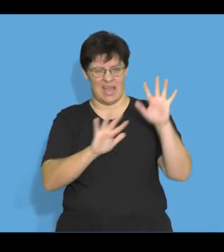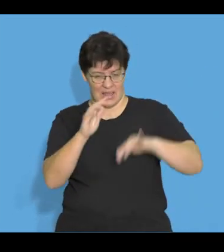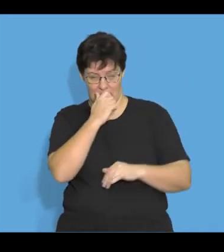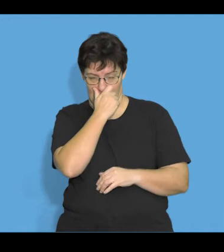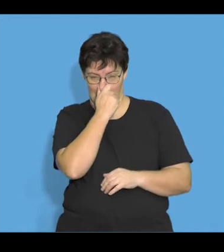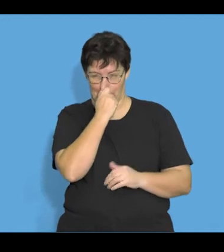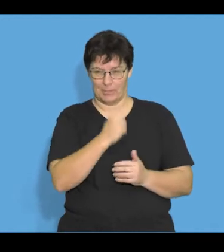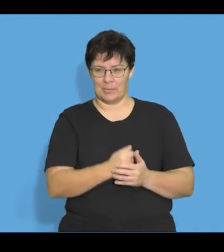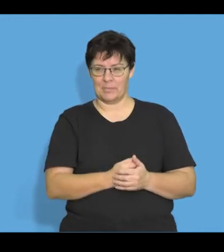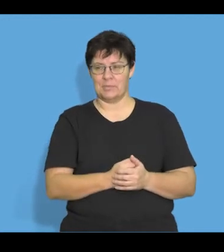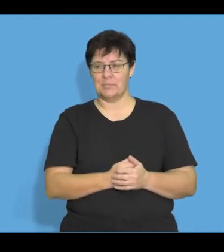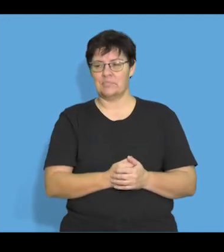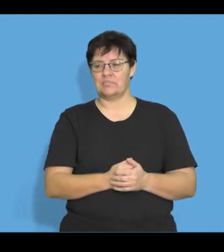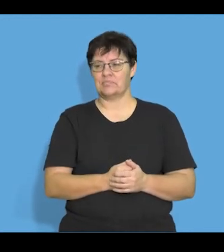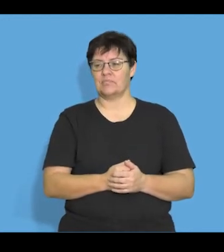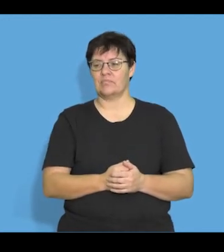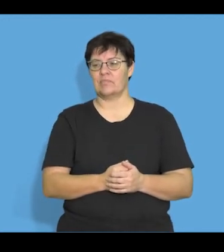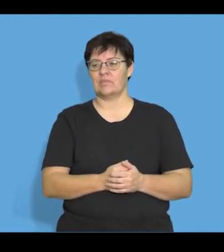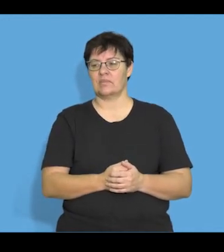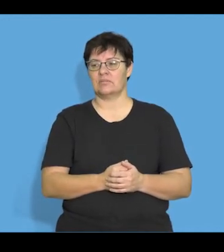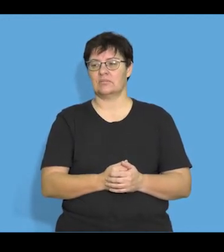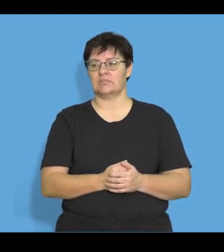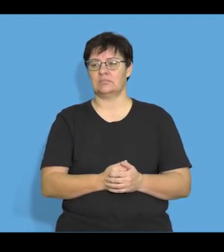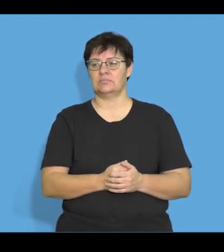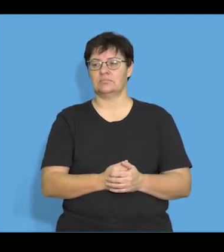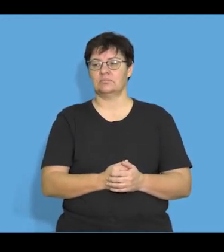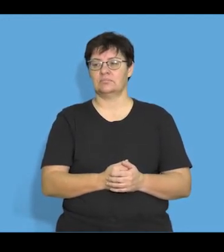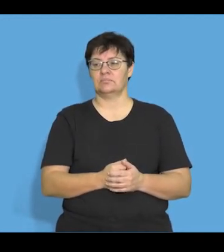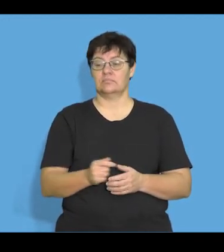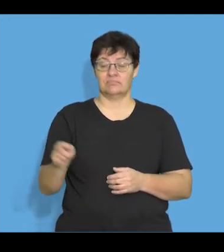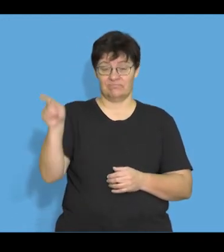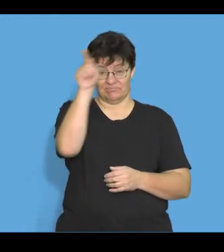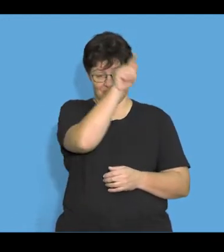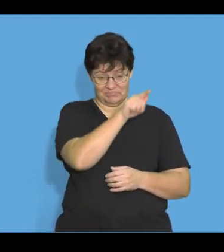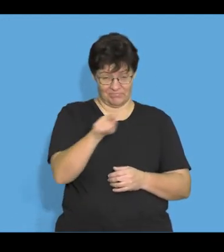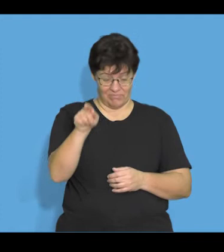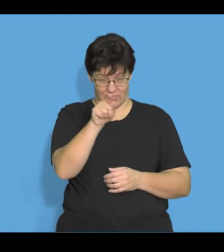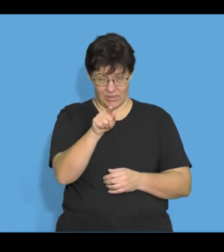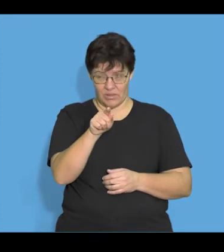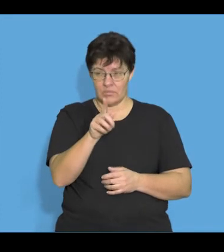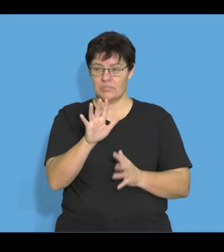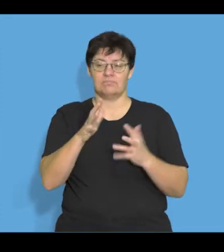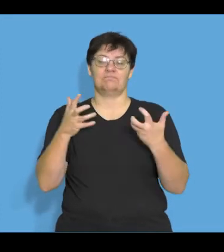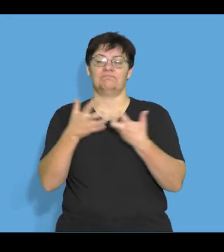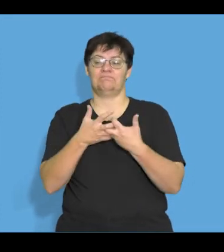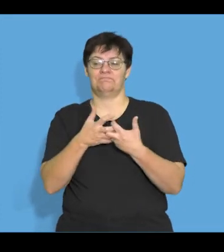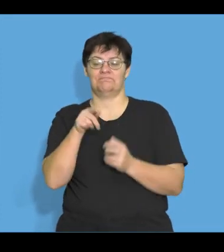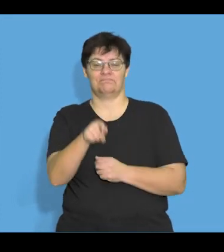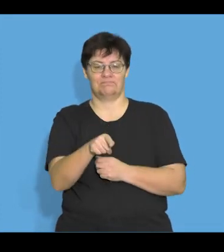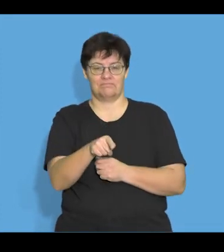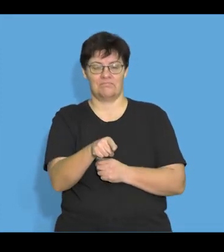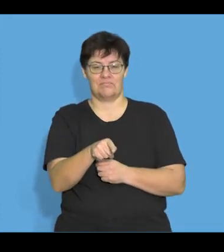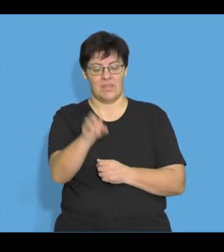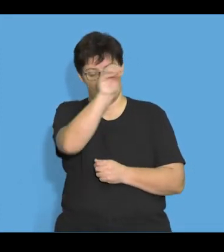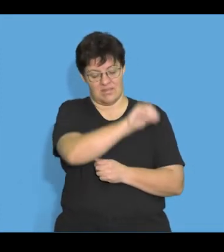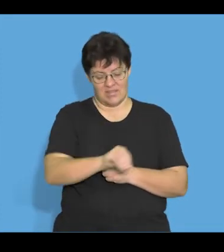you. Watch here. That cost of sales is what you're going to slot in to your calculation